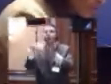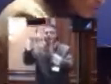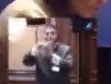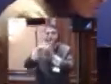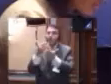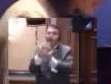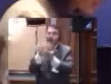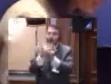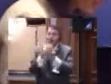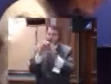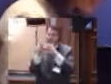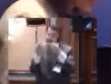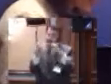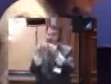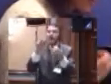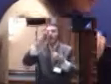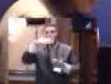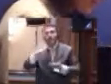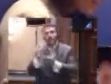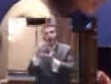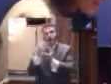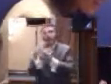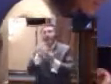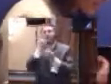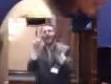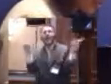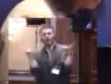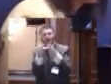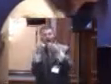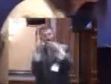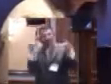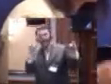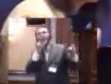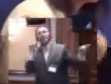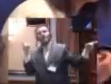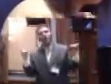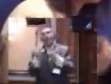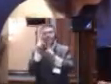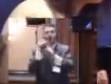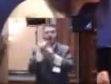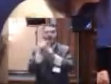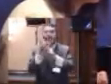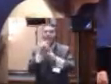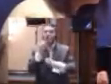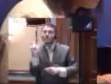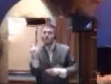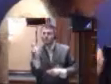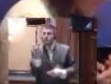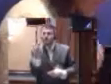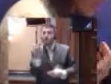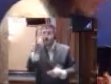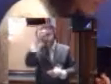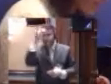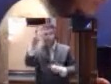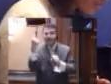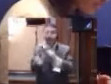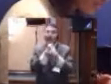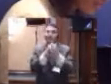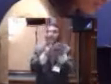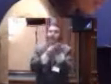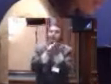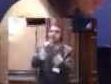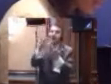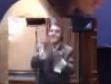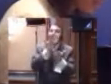So, in short, just to capture that, a transition to democracy is fundamentally a process